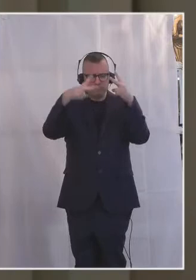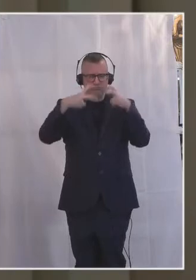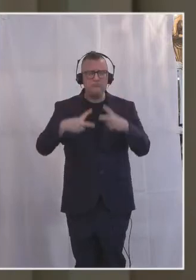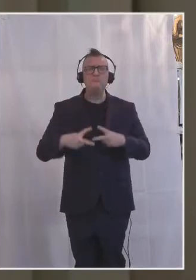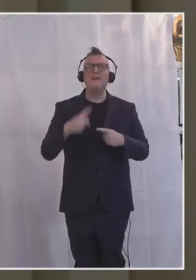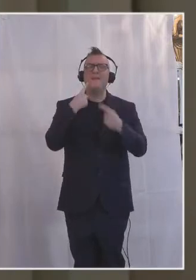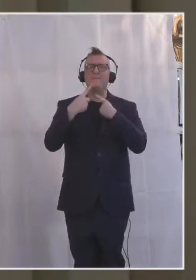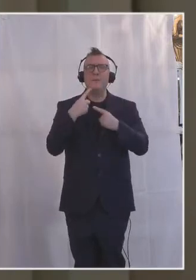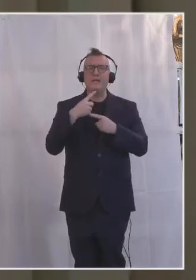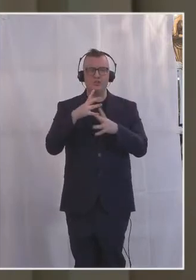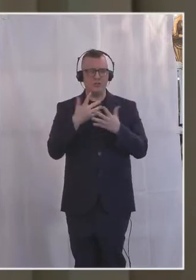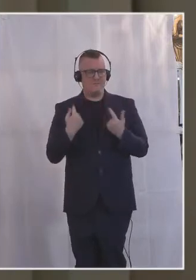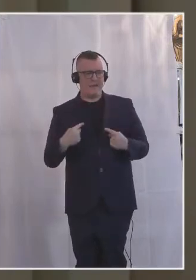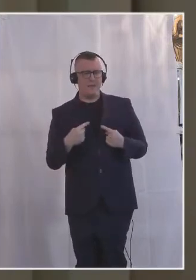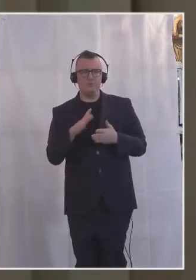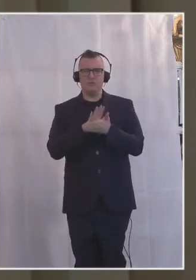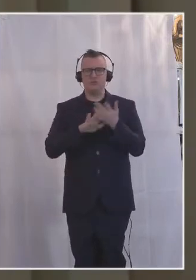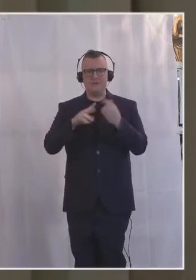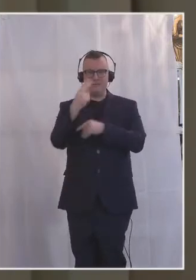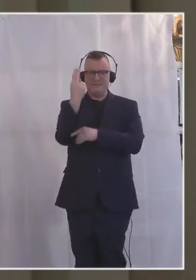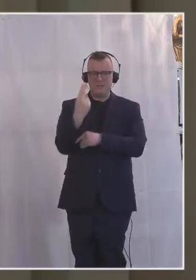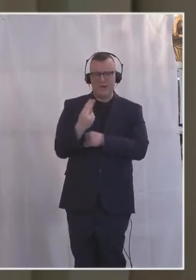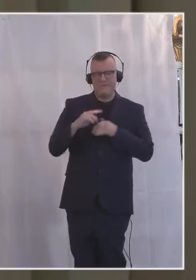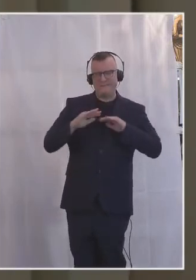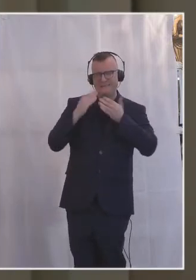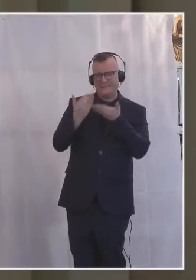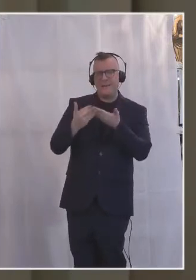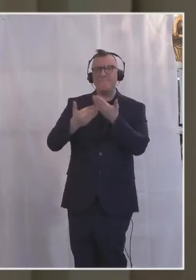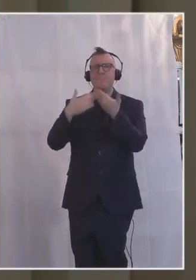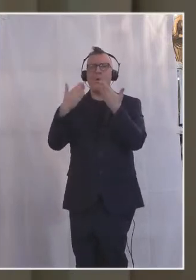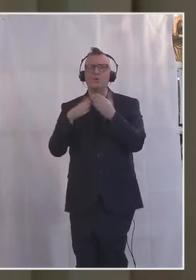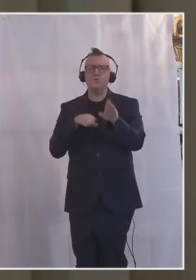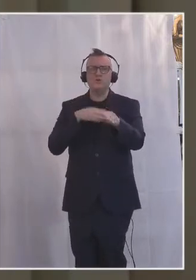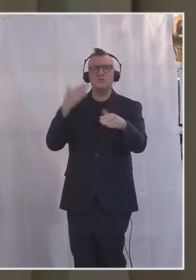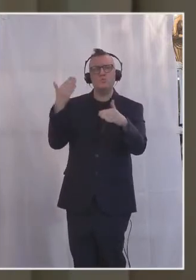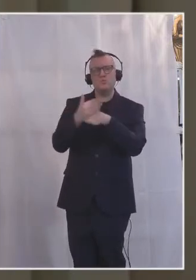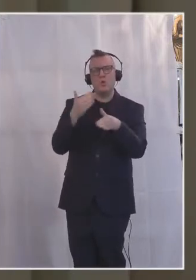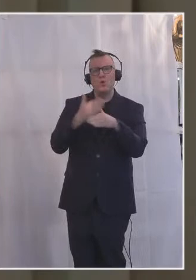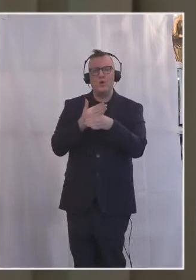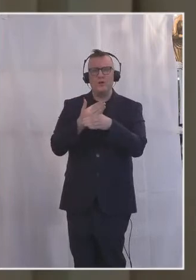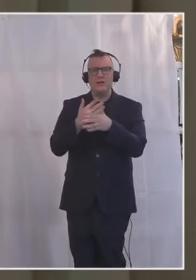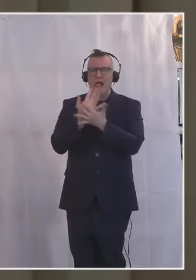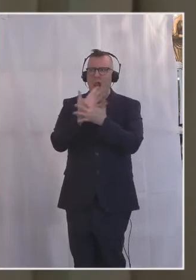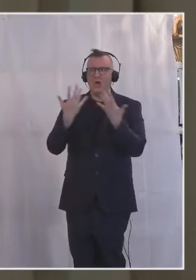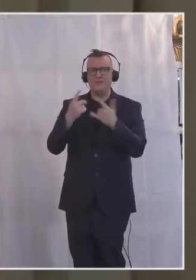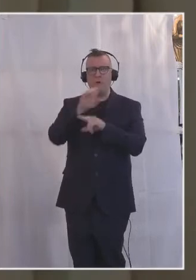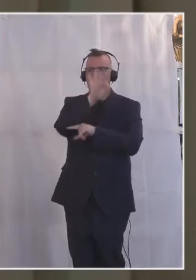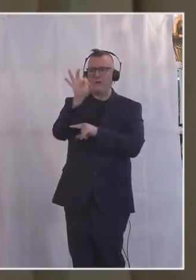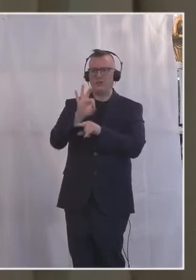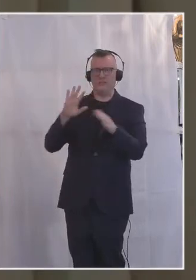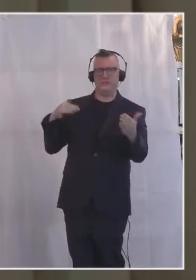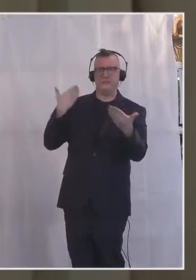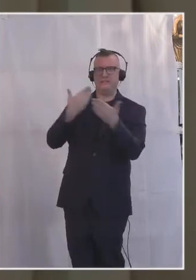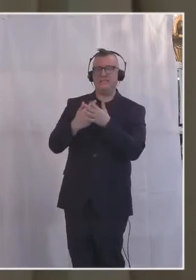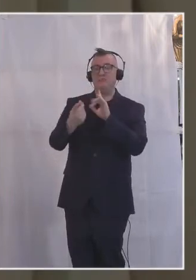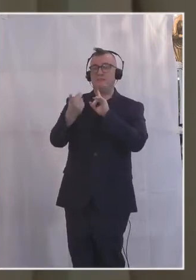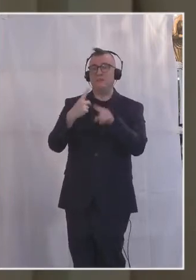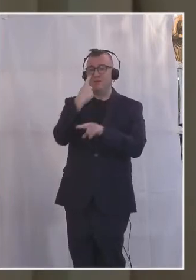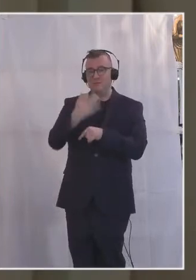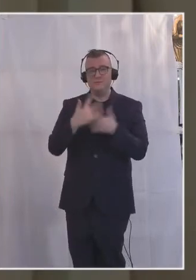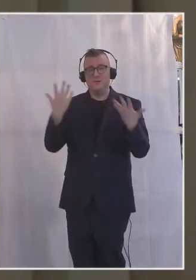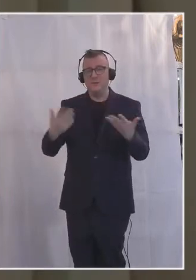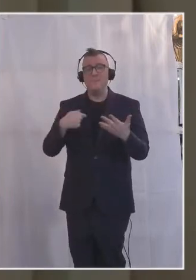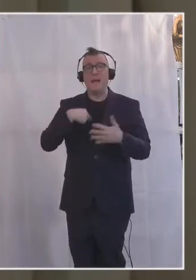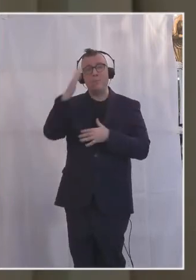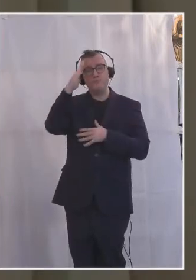the data that's there and be able to design services that actually really work. There's so many unanswered questions. And I'm a brain injury specialist,